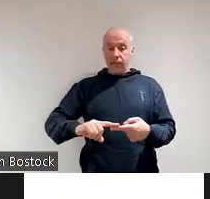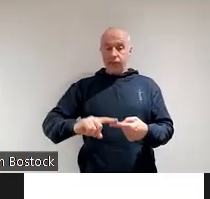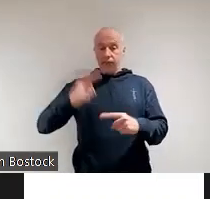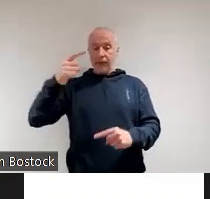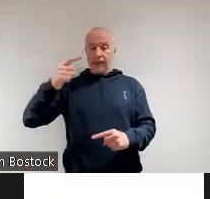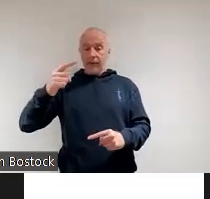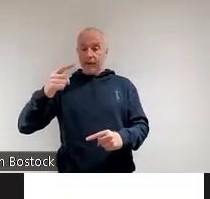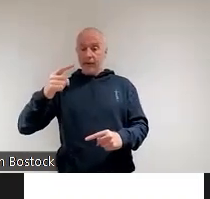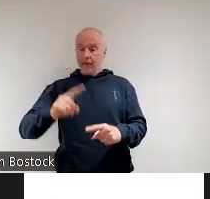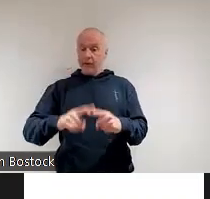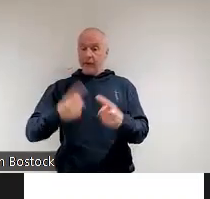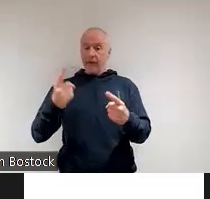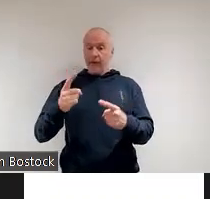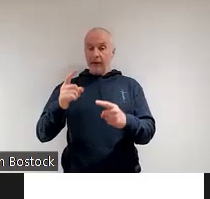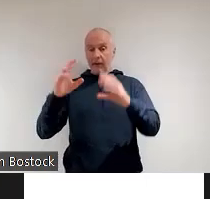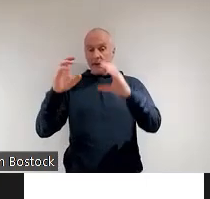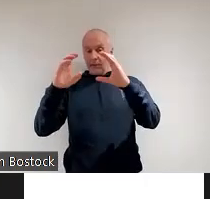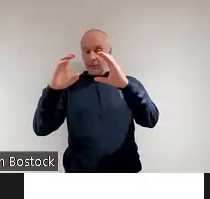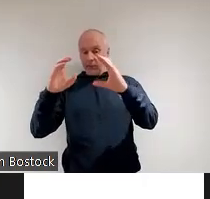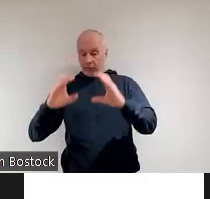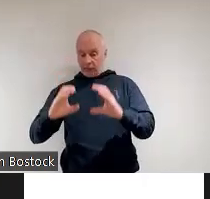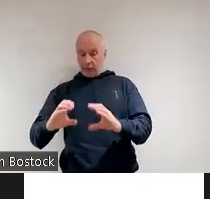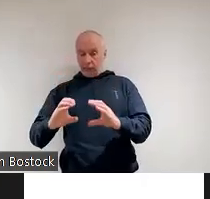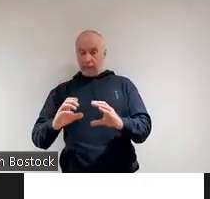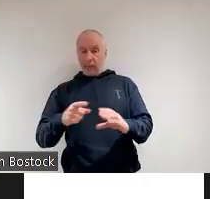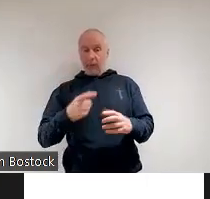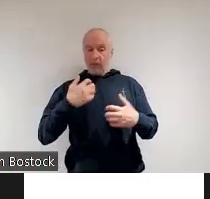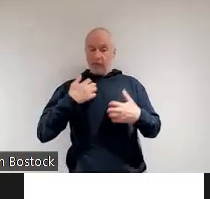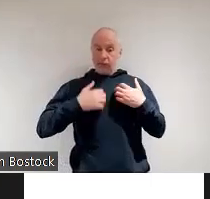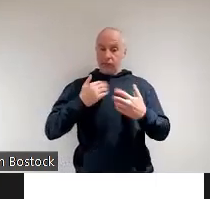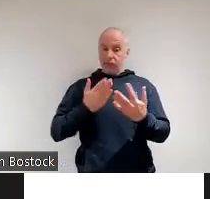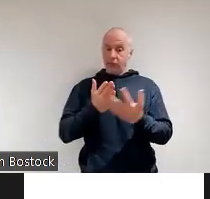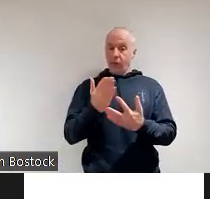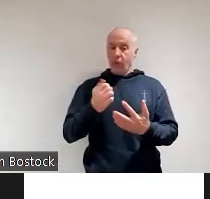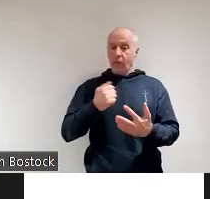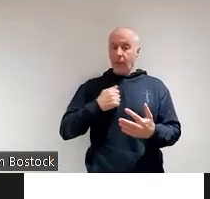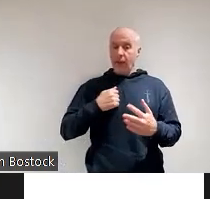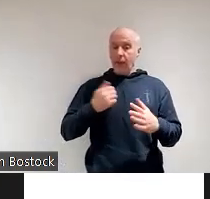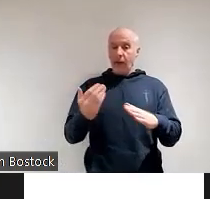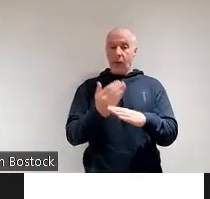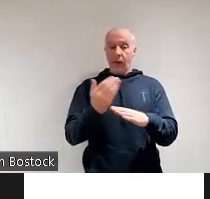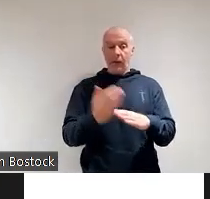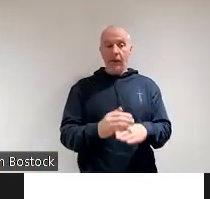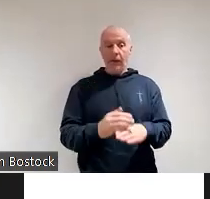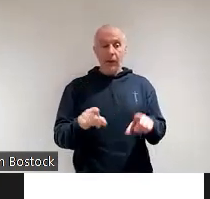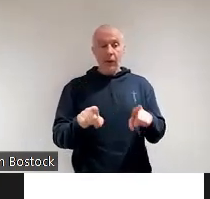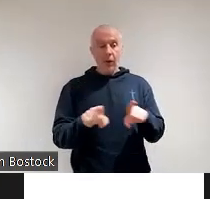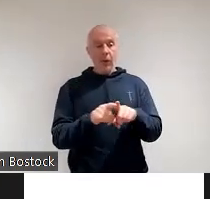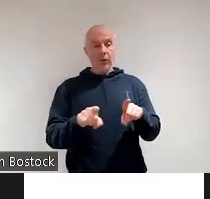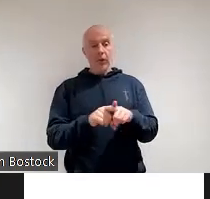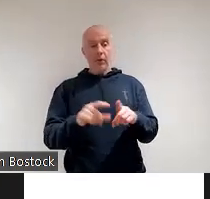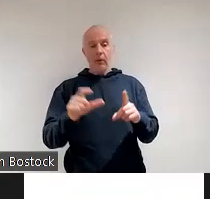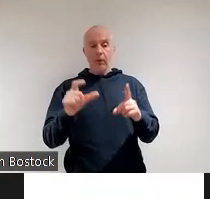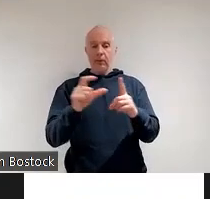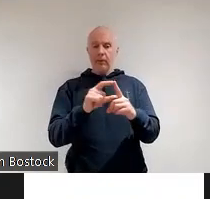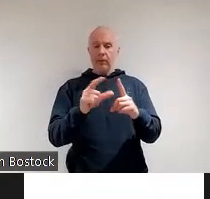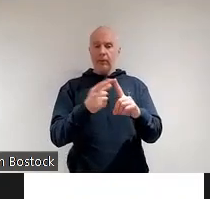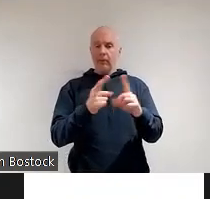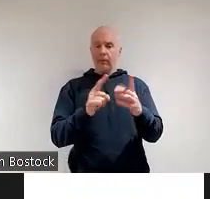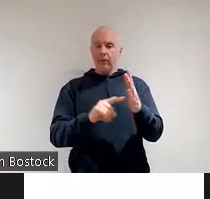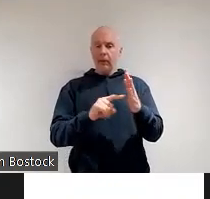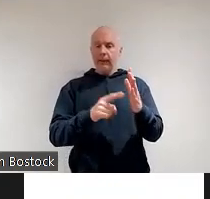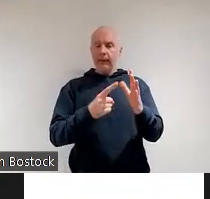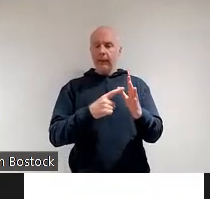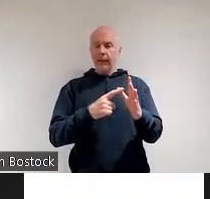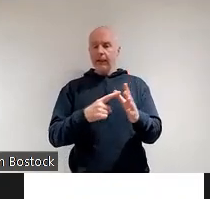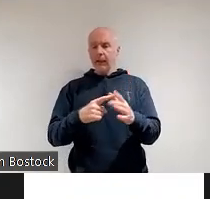them are quite interesting in my career. And I also worked in a company called Delta Electronics when I was